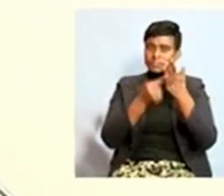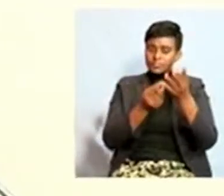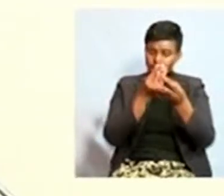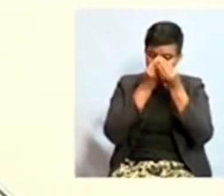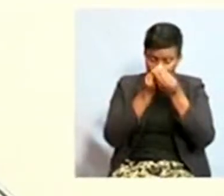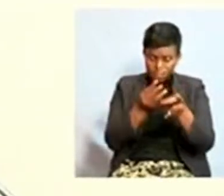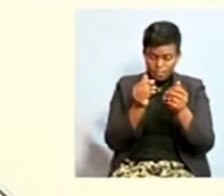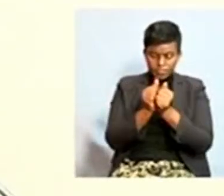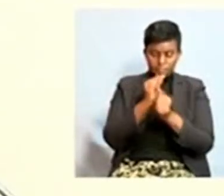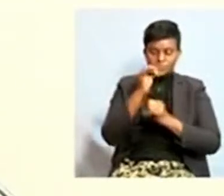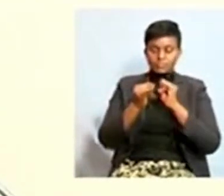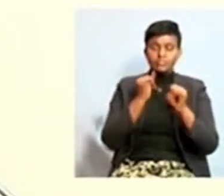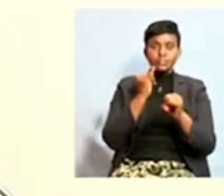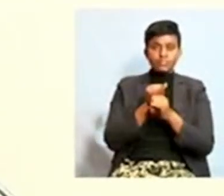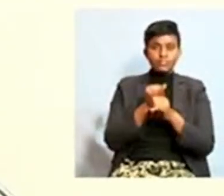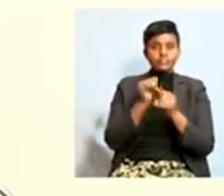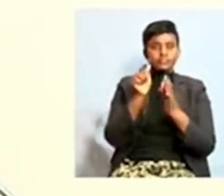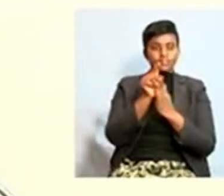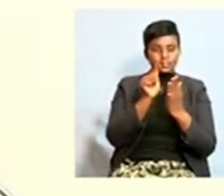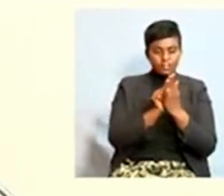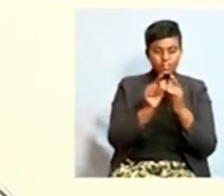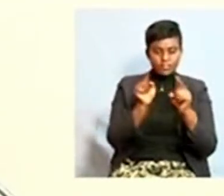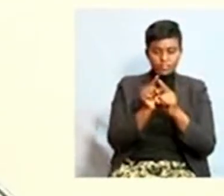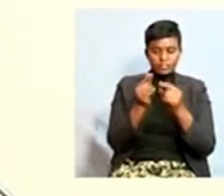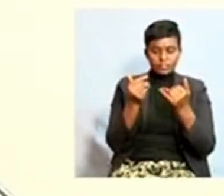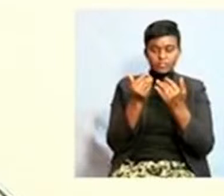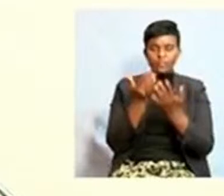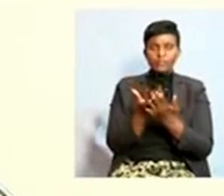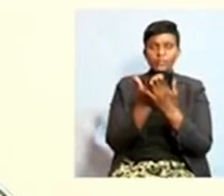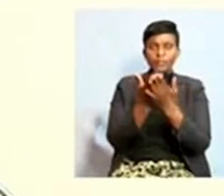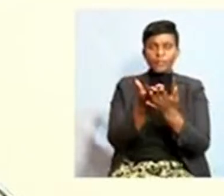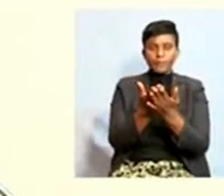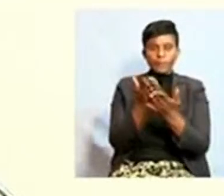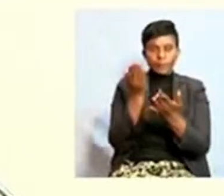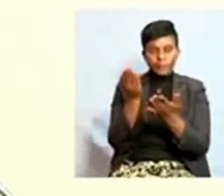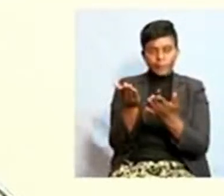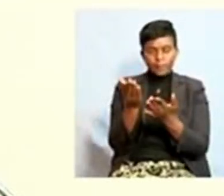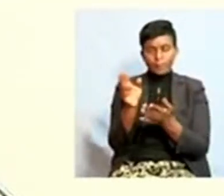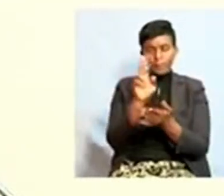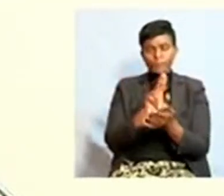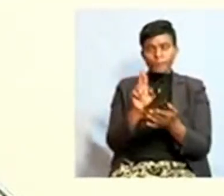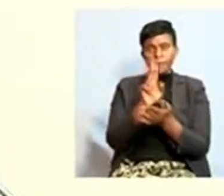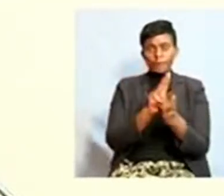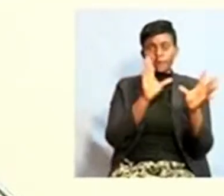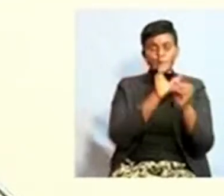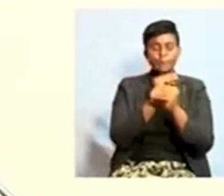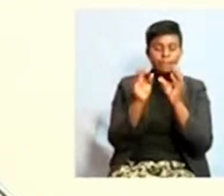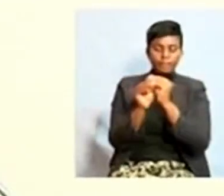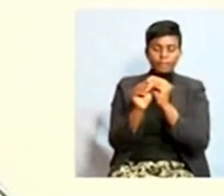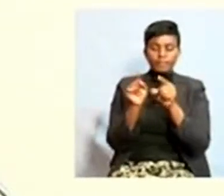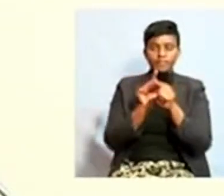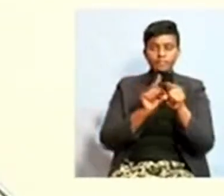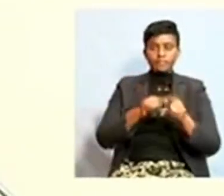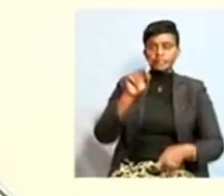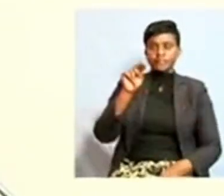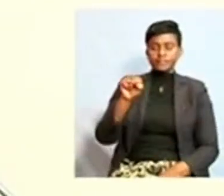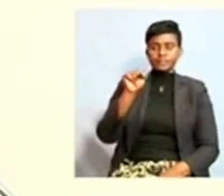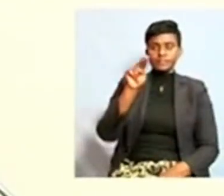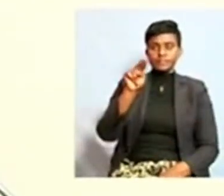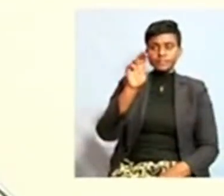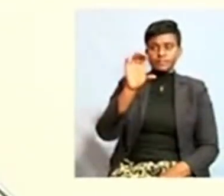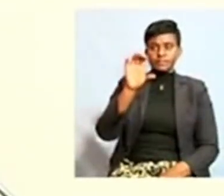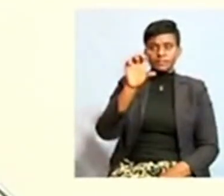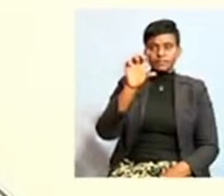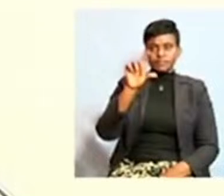with international norms and to prevent the misuse of nuclear